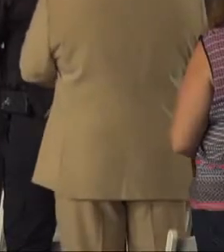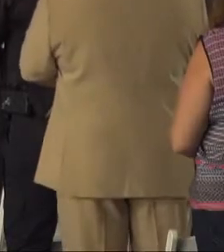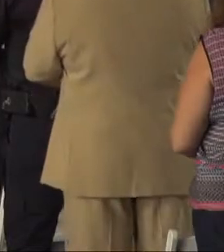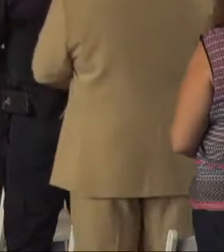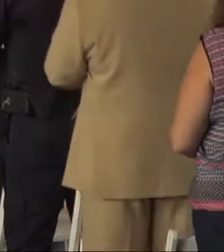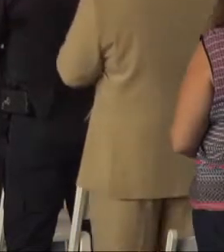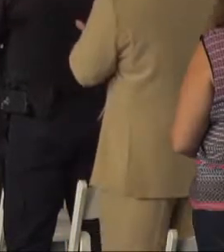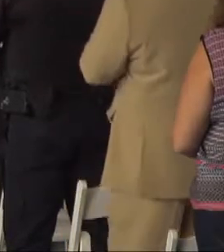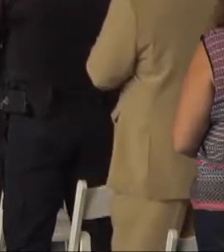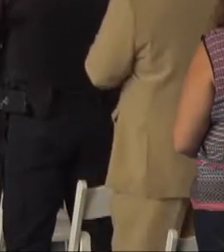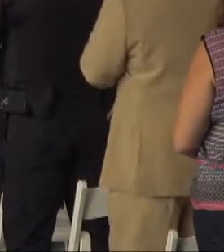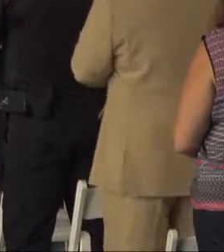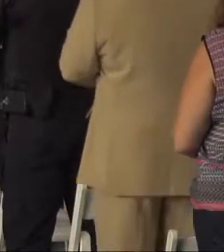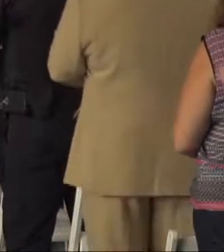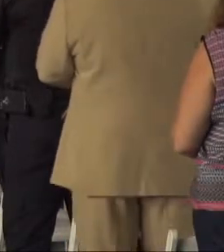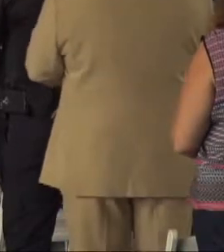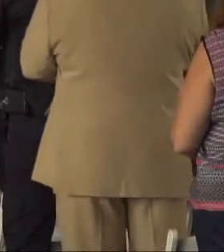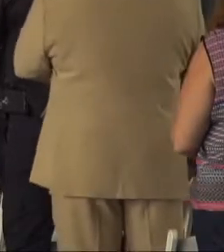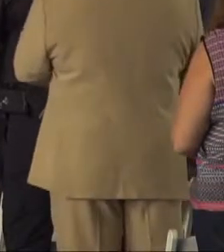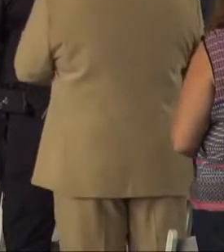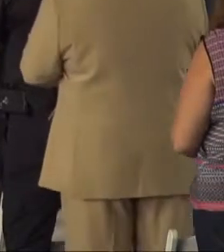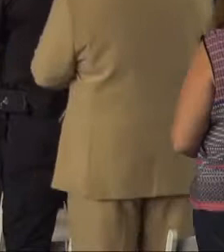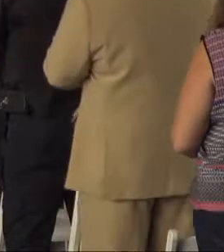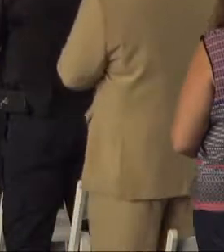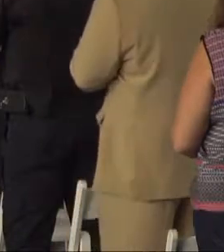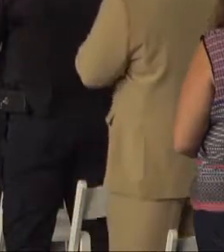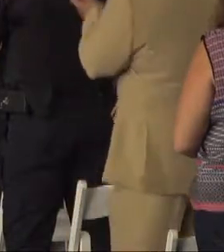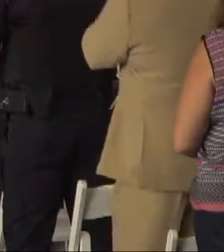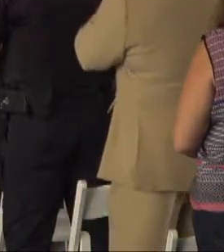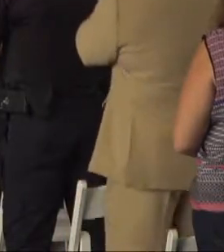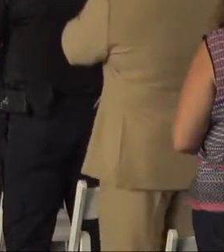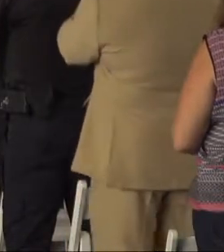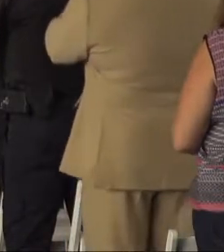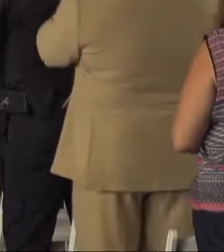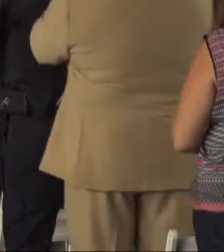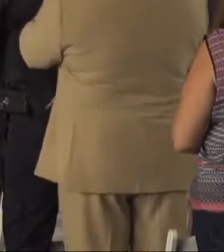up. You gotta stay up, up, up.